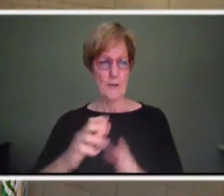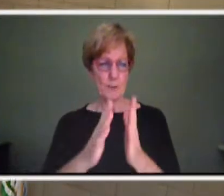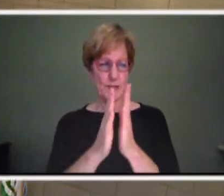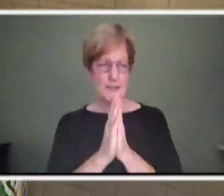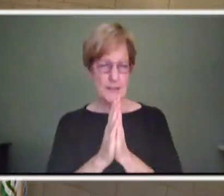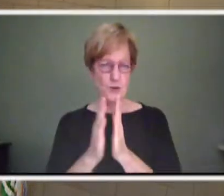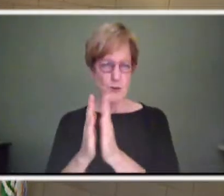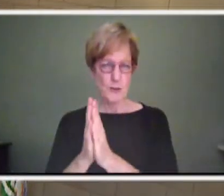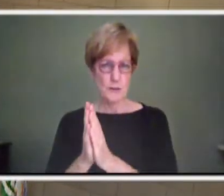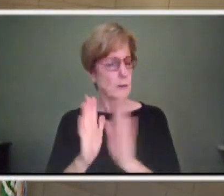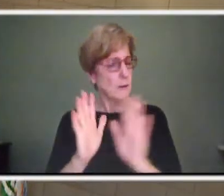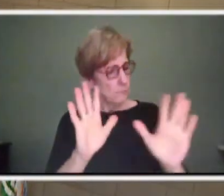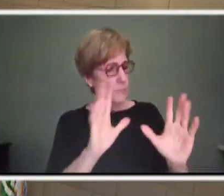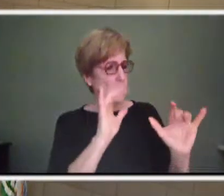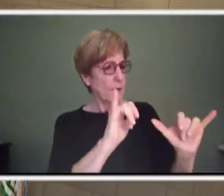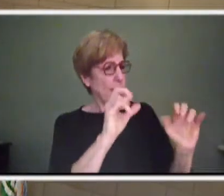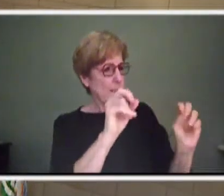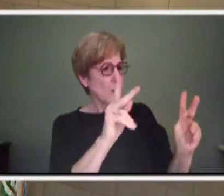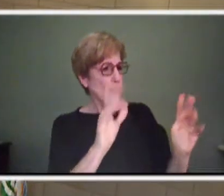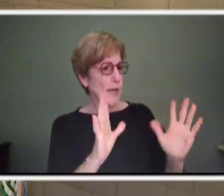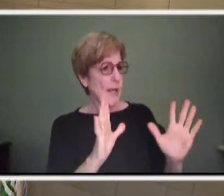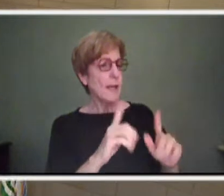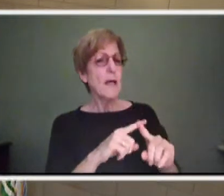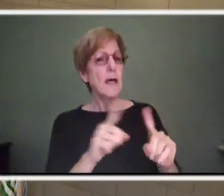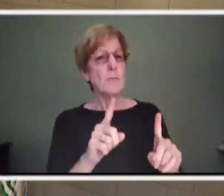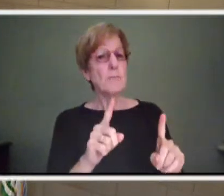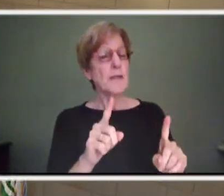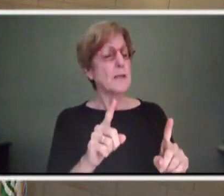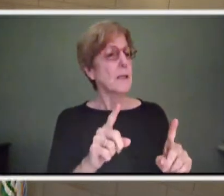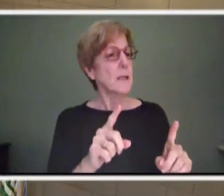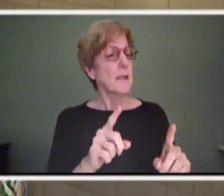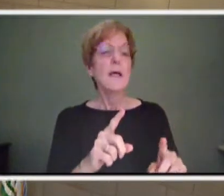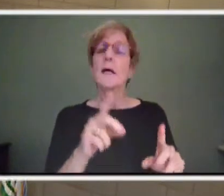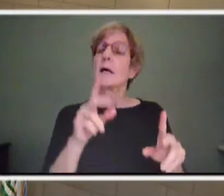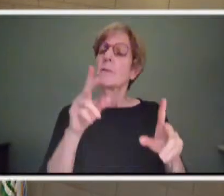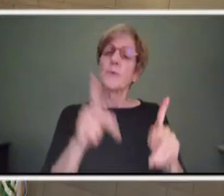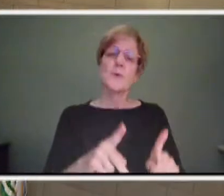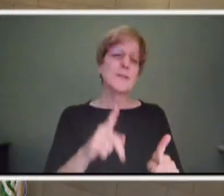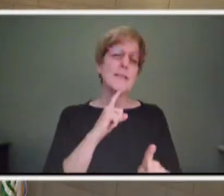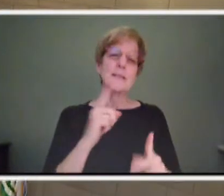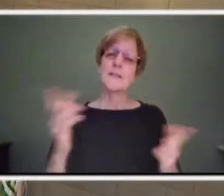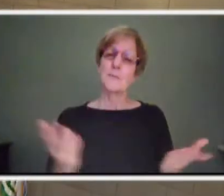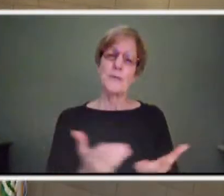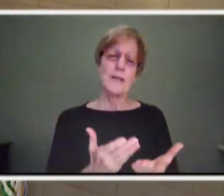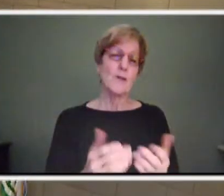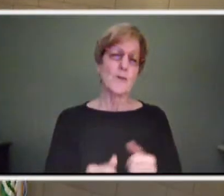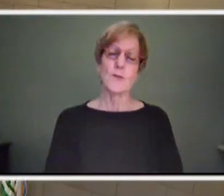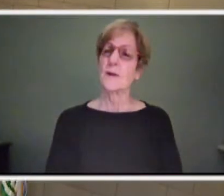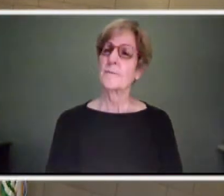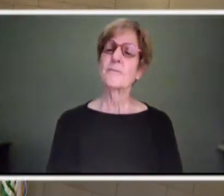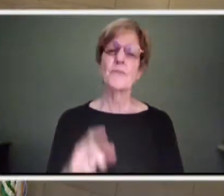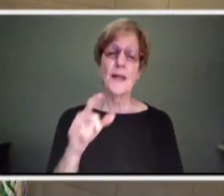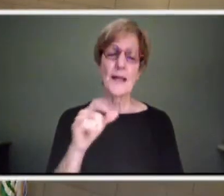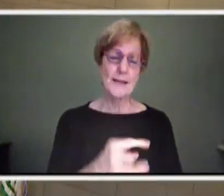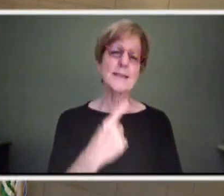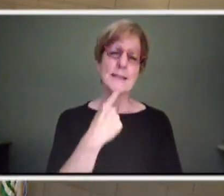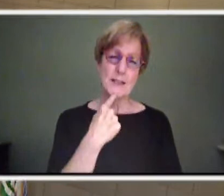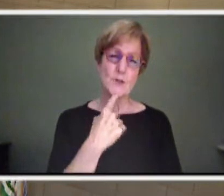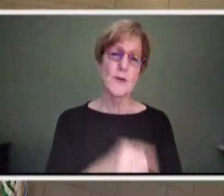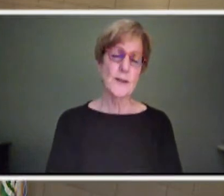that's okay. All I'm saying is, like, the person needs to be here for that. Like, this is serious stuff. And,